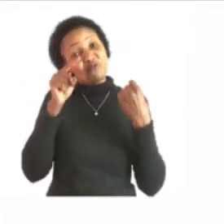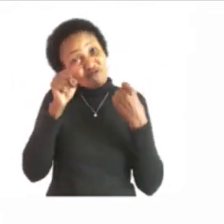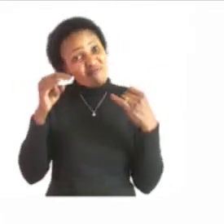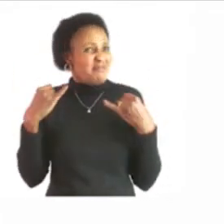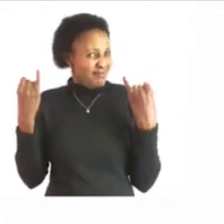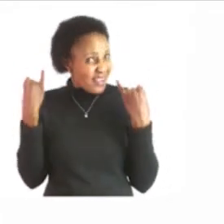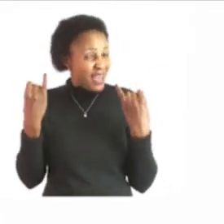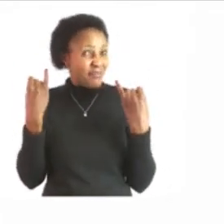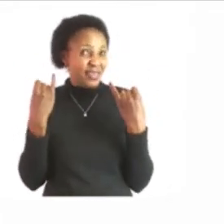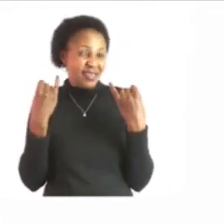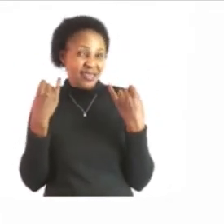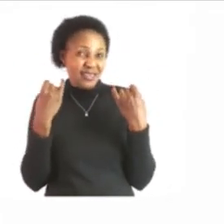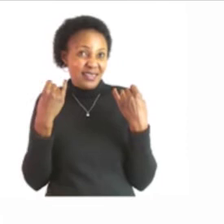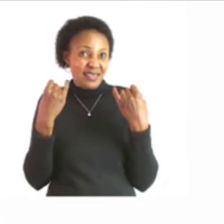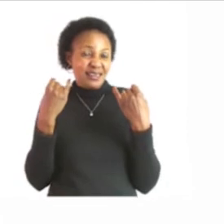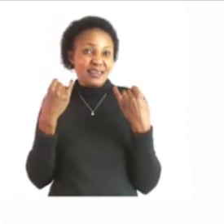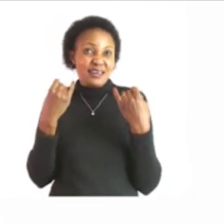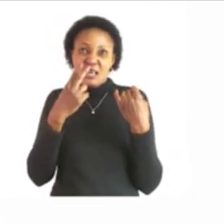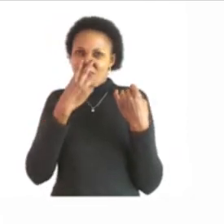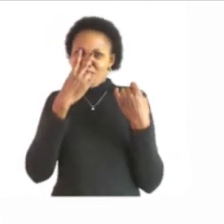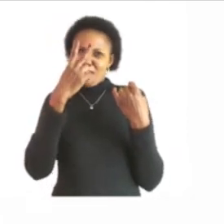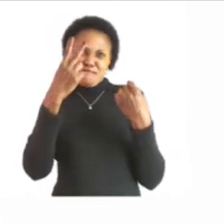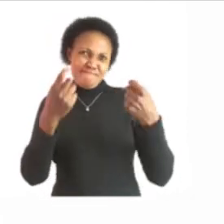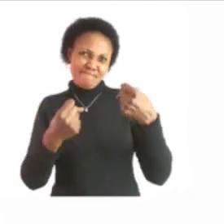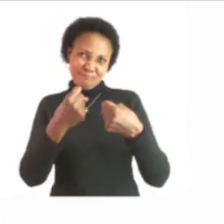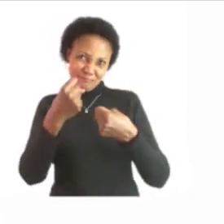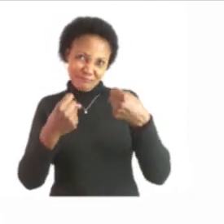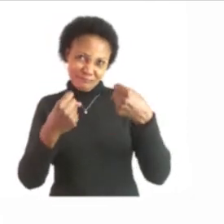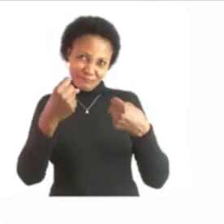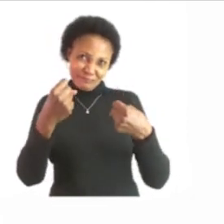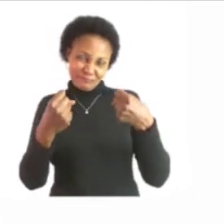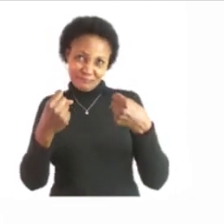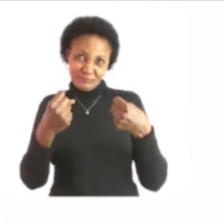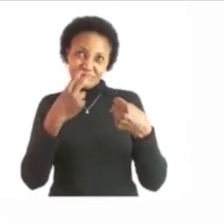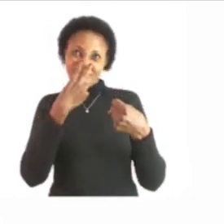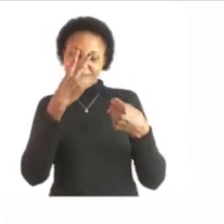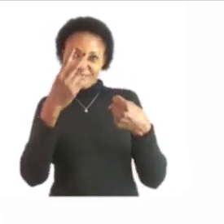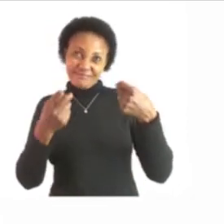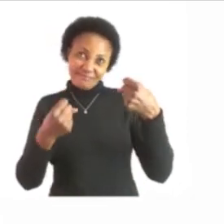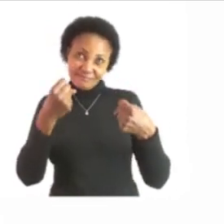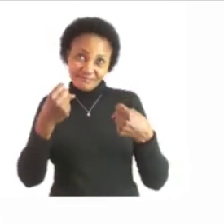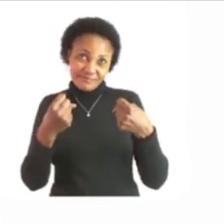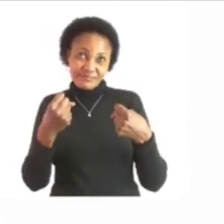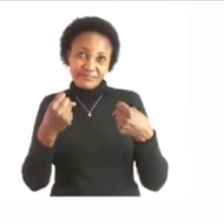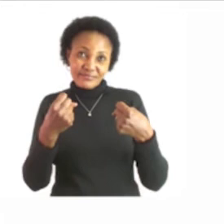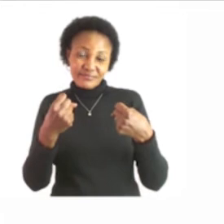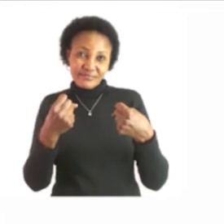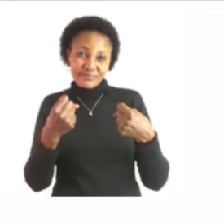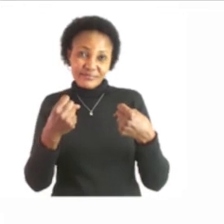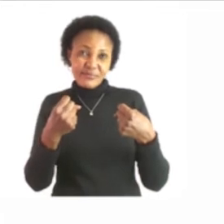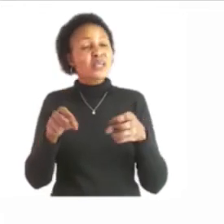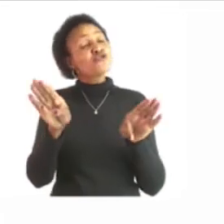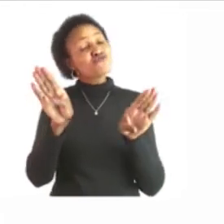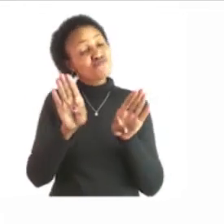excited? I see a car. I see a car. Now what you're going to